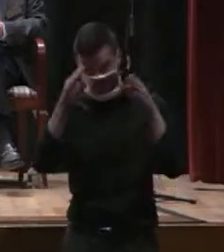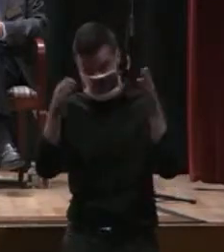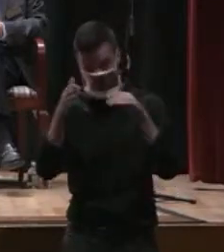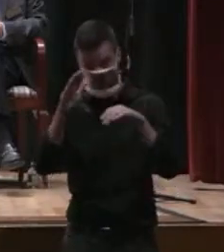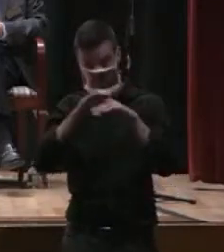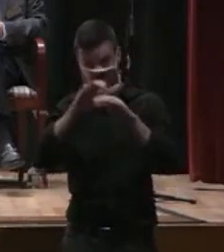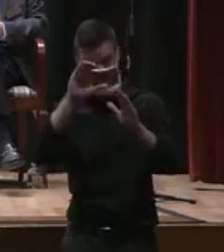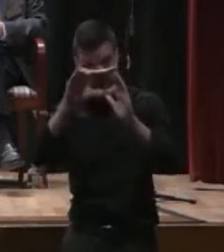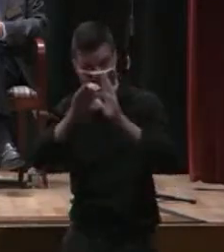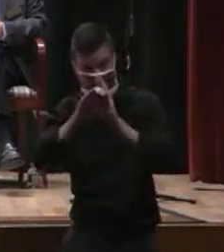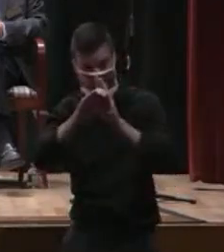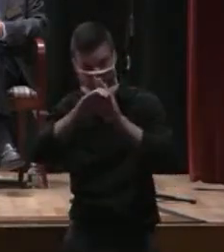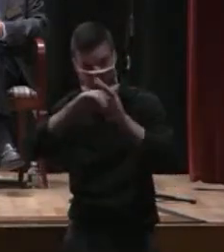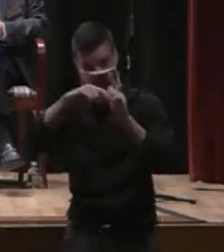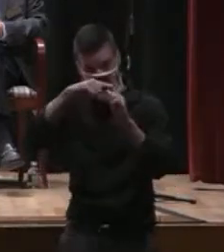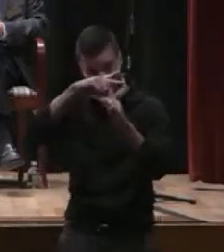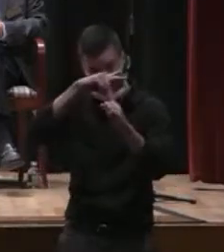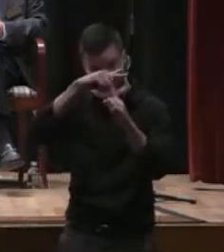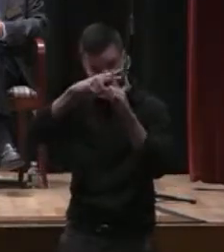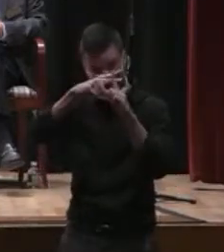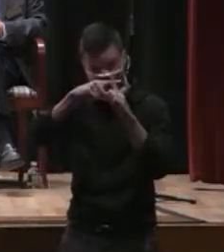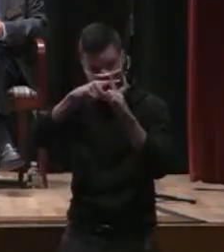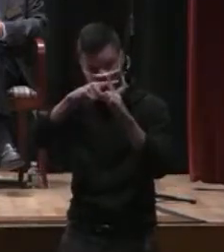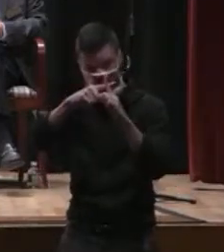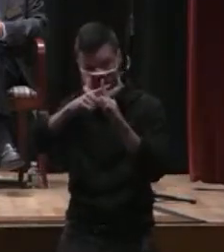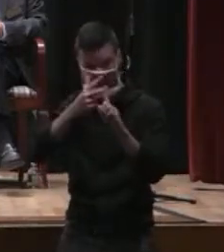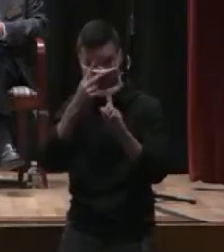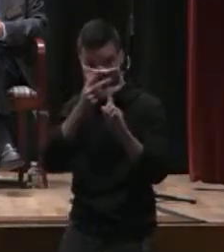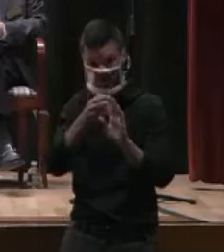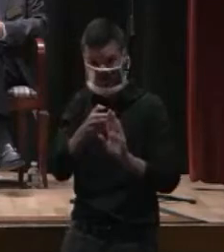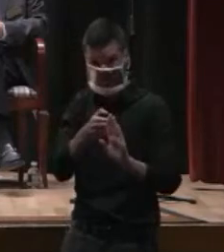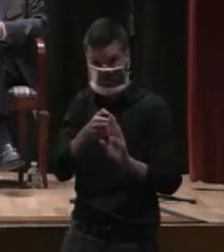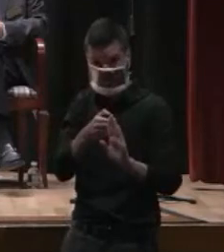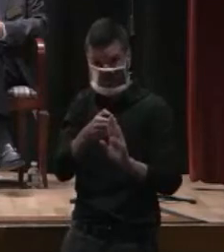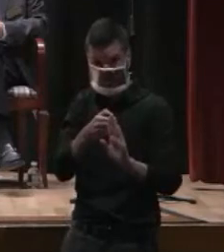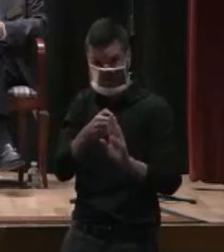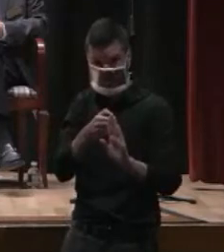picture or target you saw immediately prior.